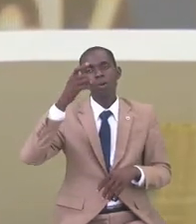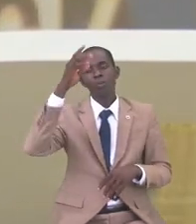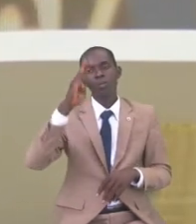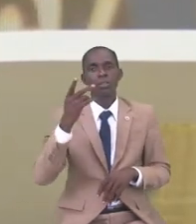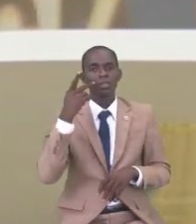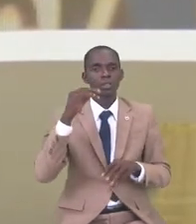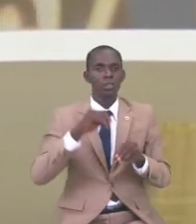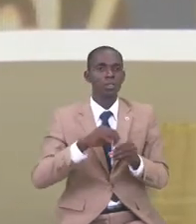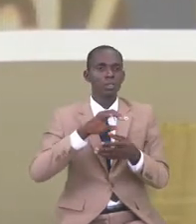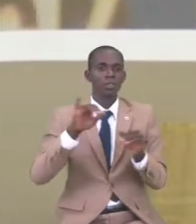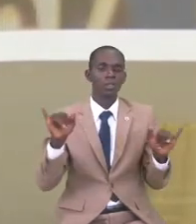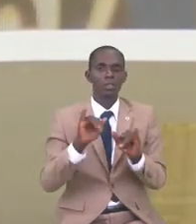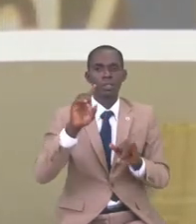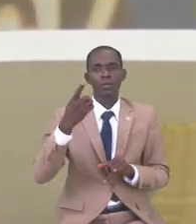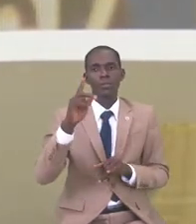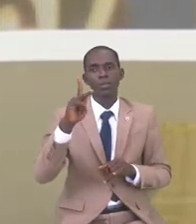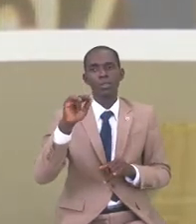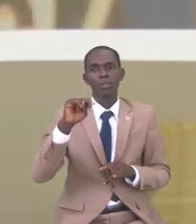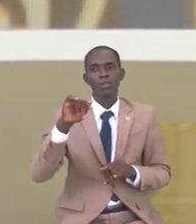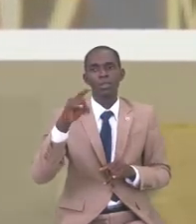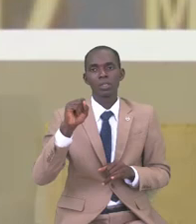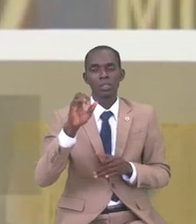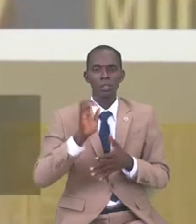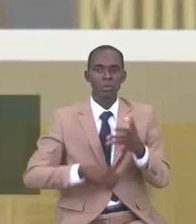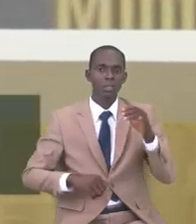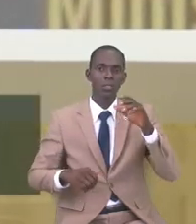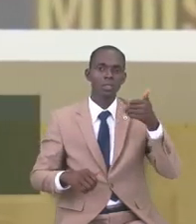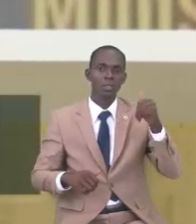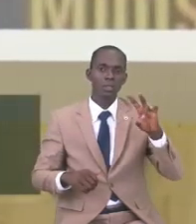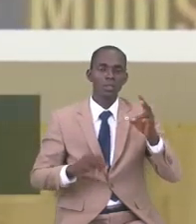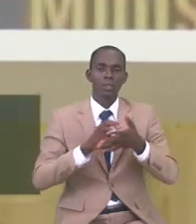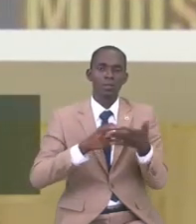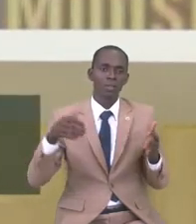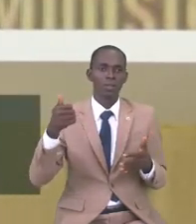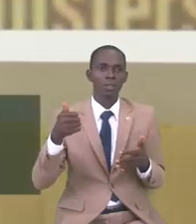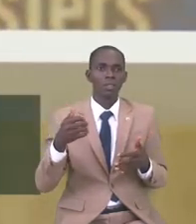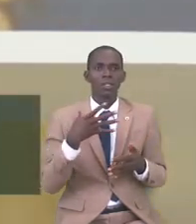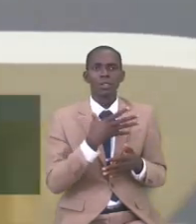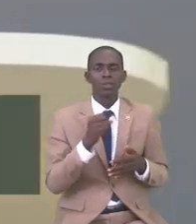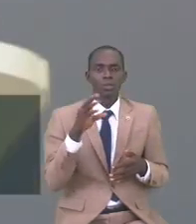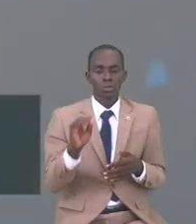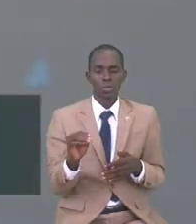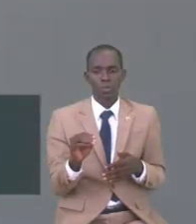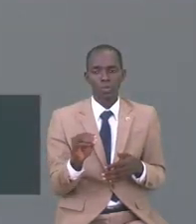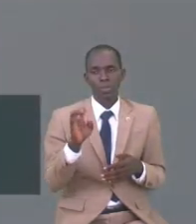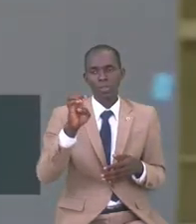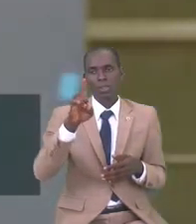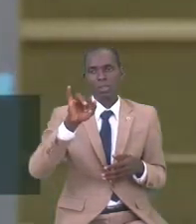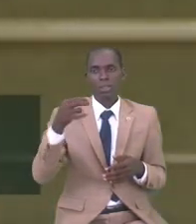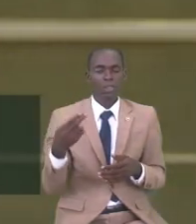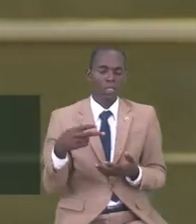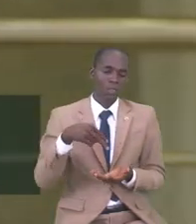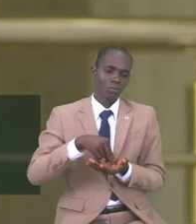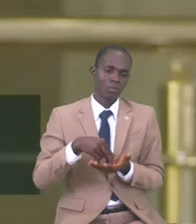verse 10. And in verse 10, we're told, so he arose. I